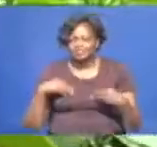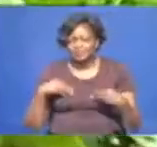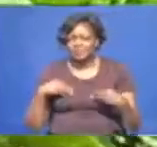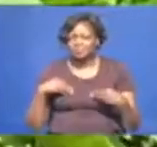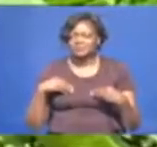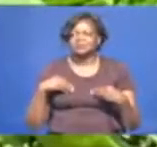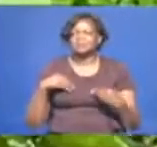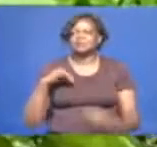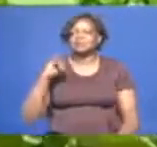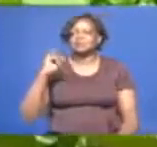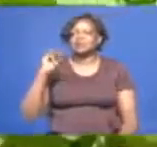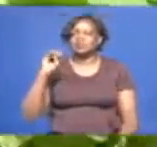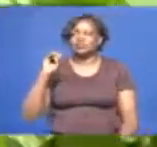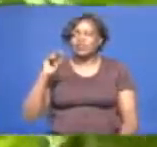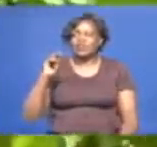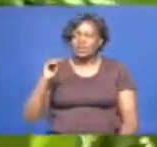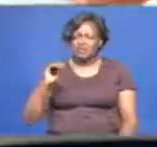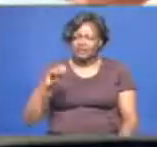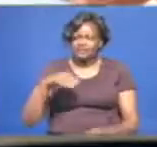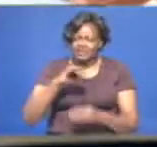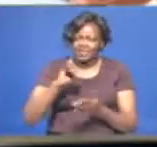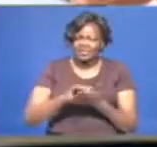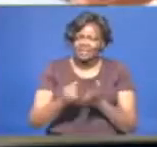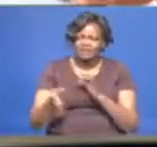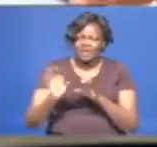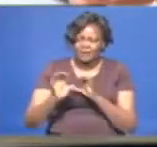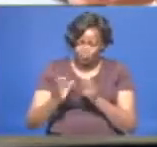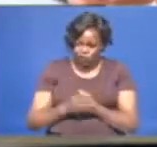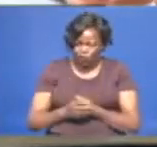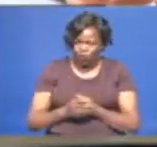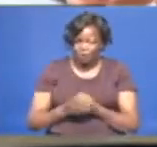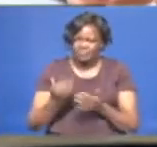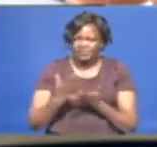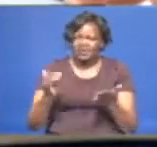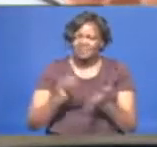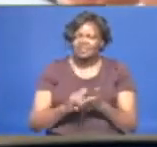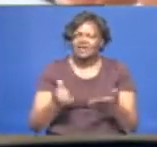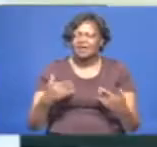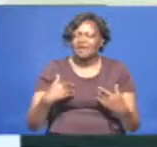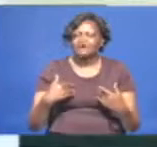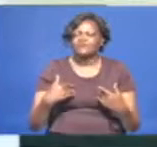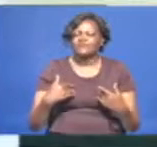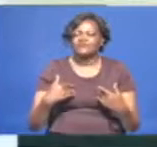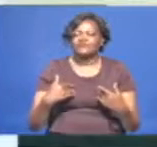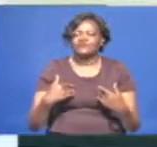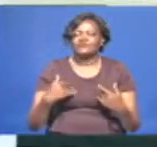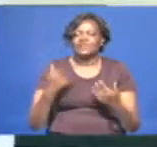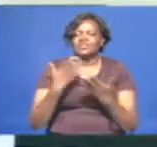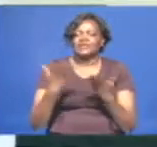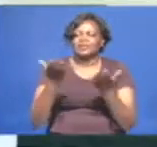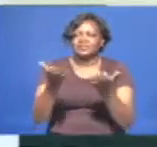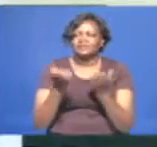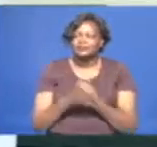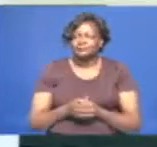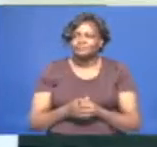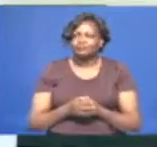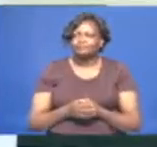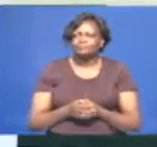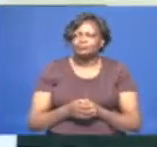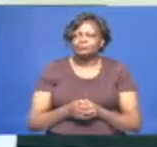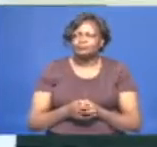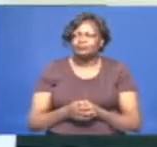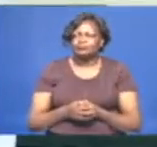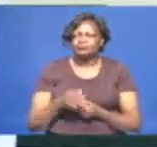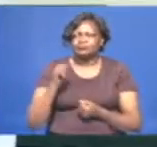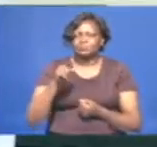fertilizer that is made up of chemical components that contain necessary nutrients. Blended fertilizer,